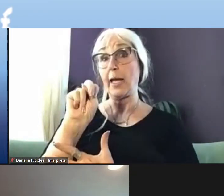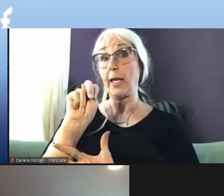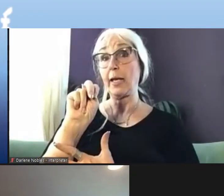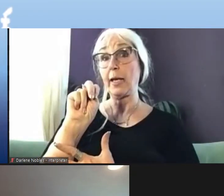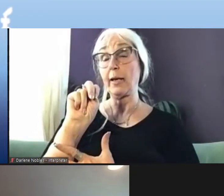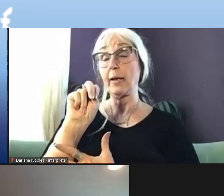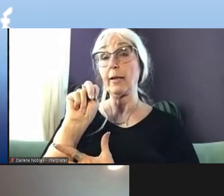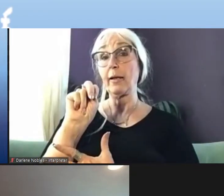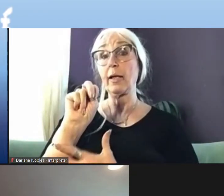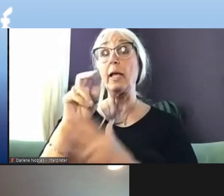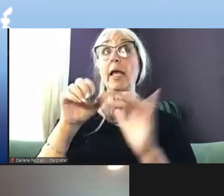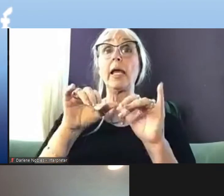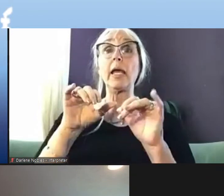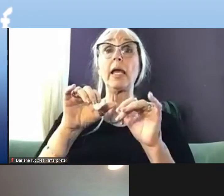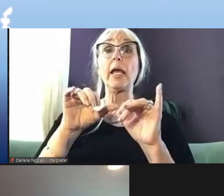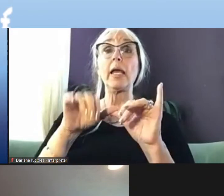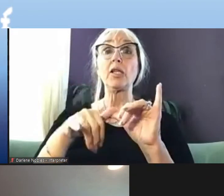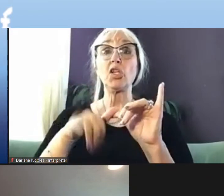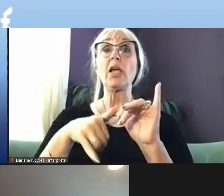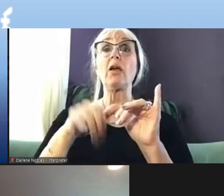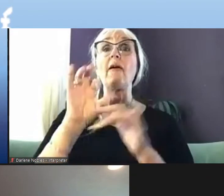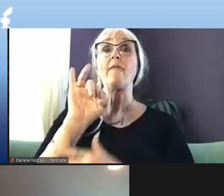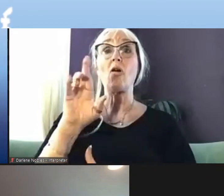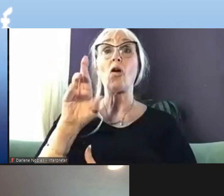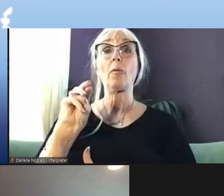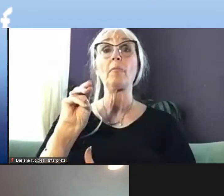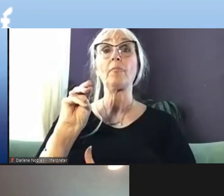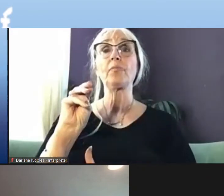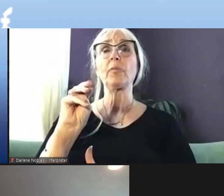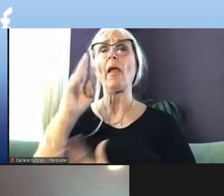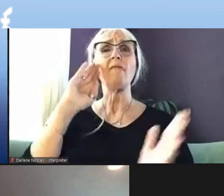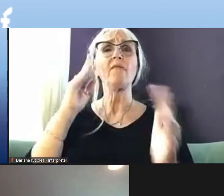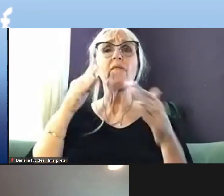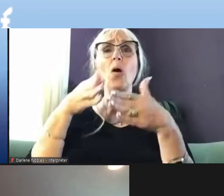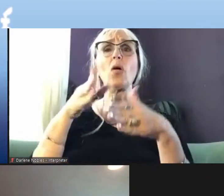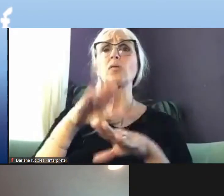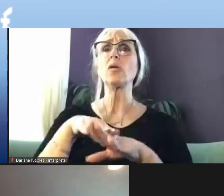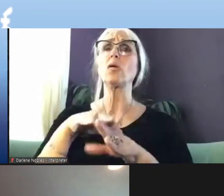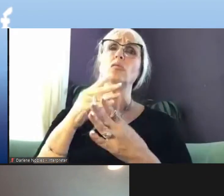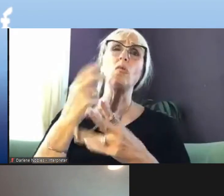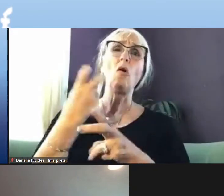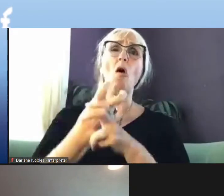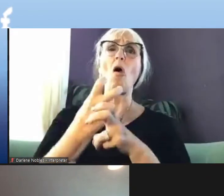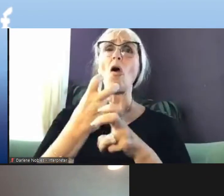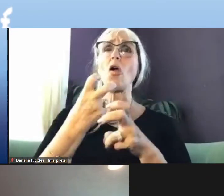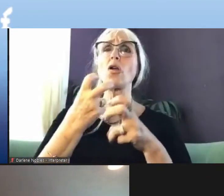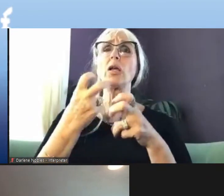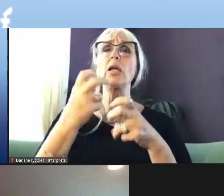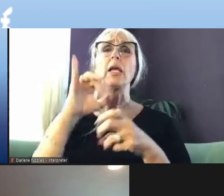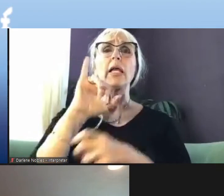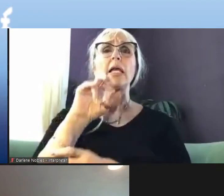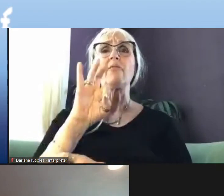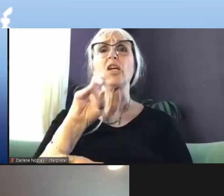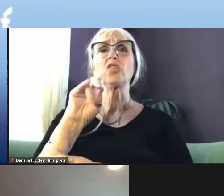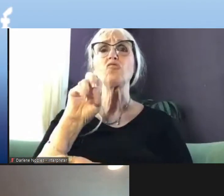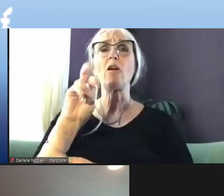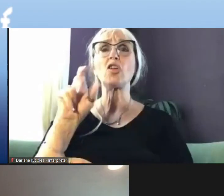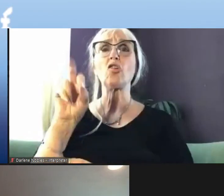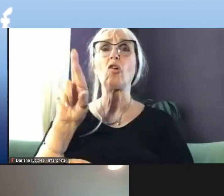engineering firm, primarily focused on more what I call hard infrastructure, which would be water,